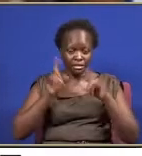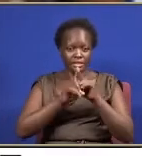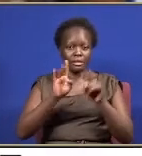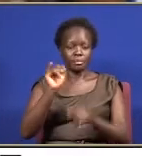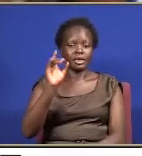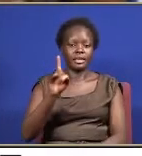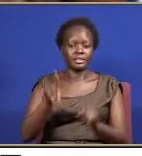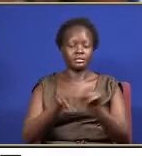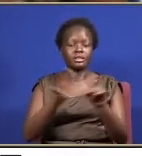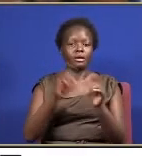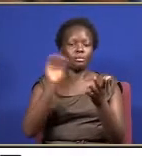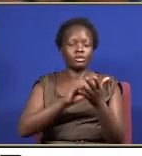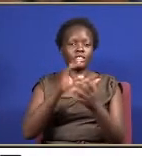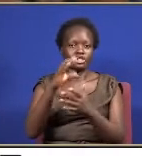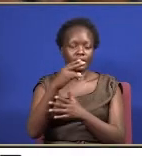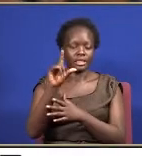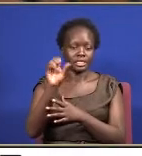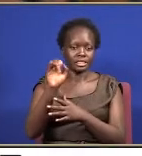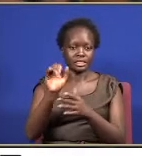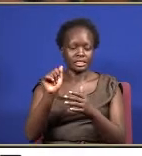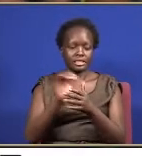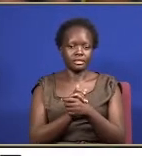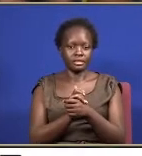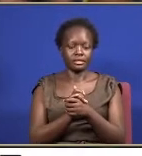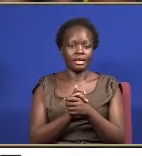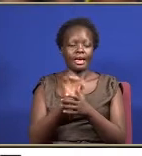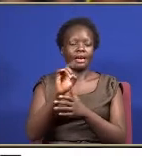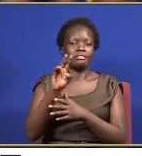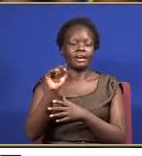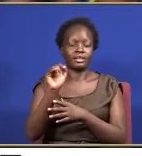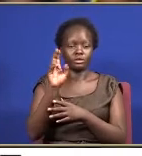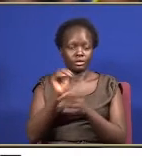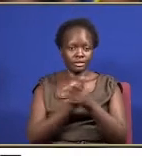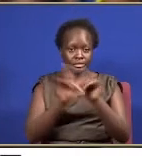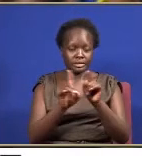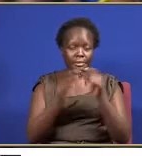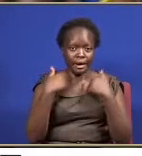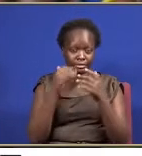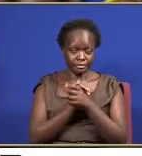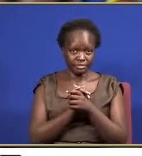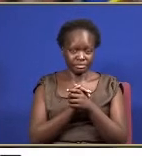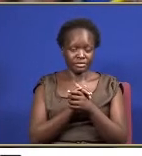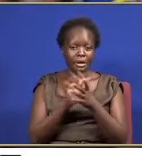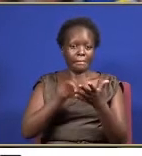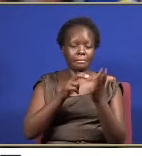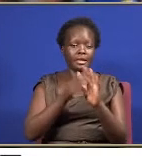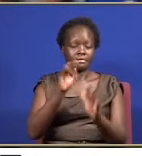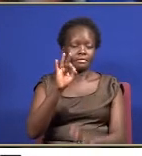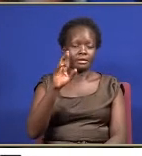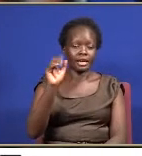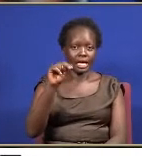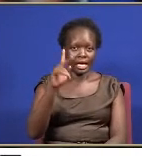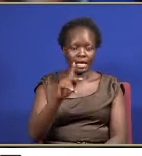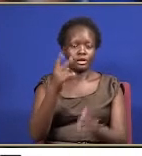they beat Chelsea 1-0 at Goodison Park. Everton's huge win at Goodison Park means Frank Lampard's side are just 2 points from